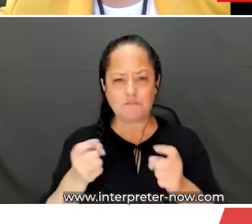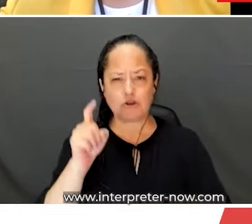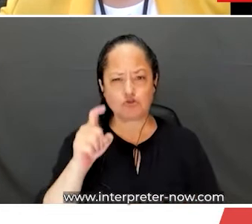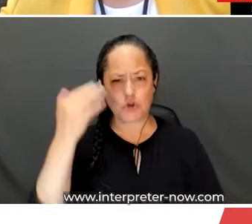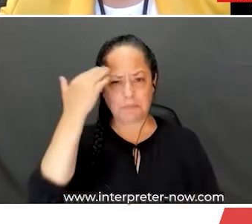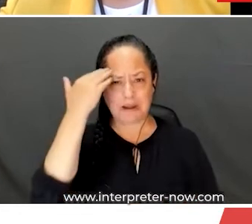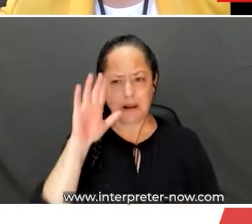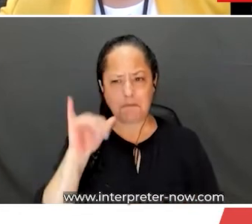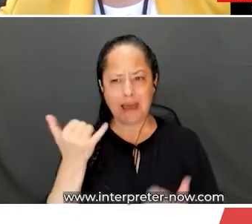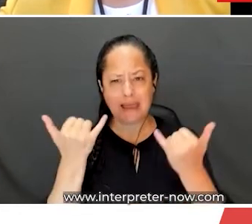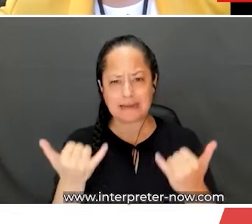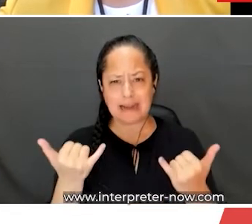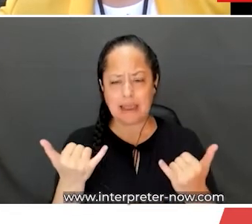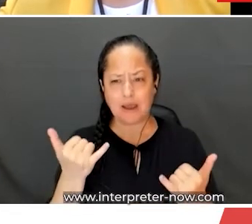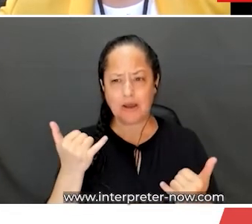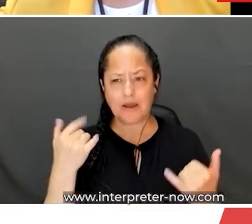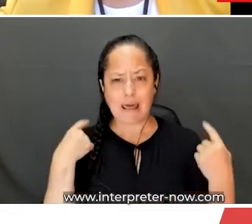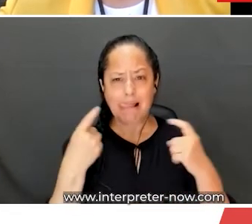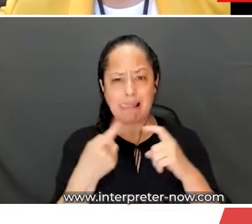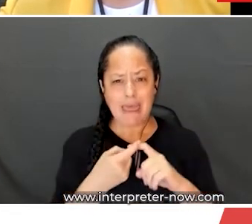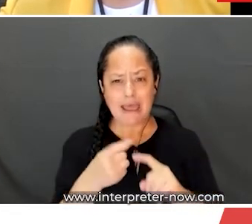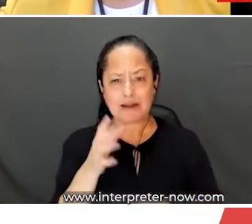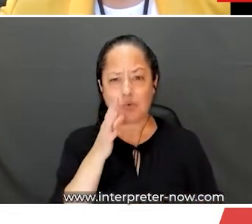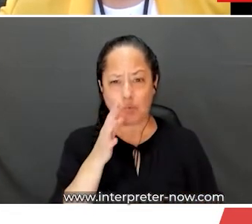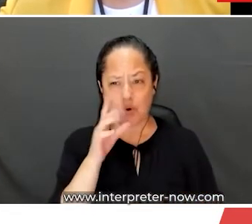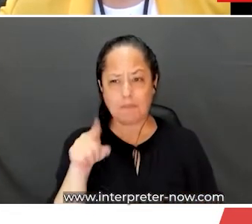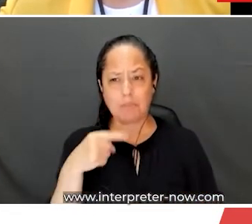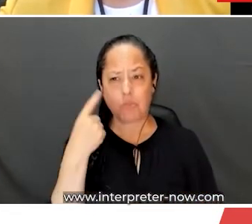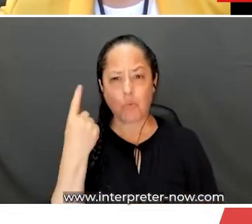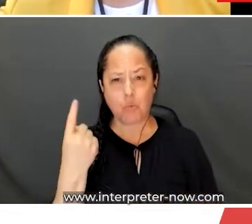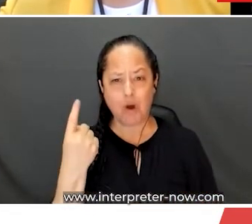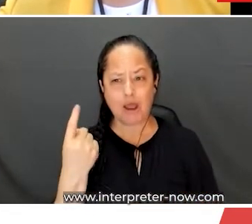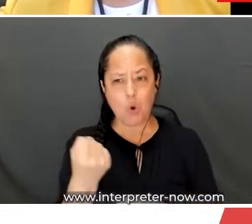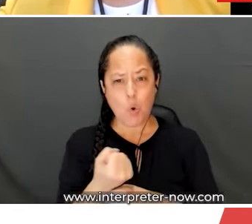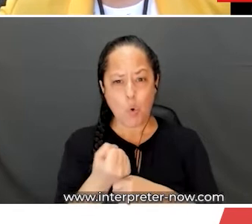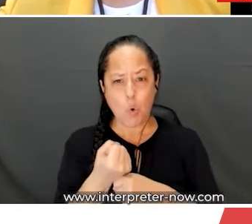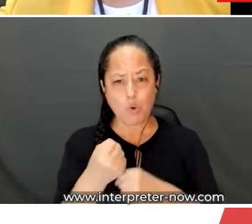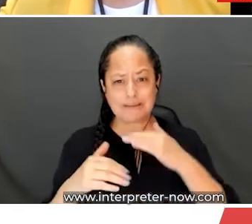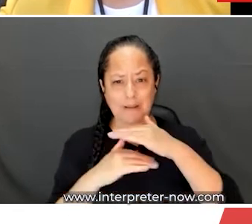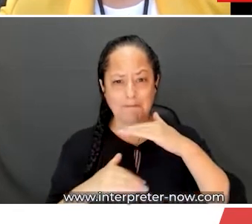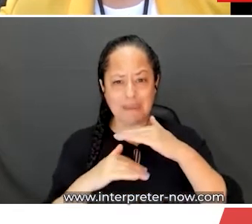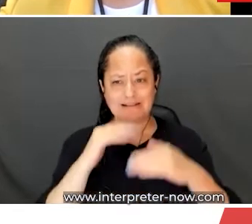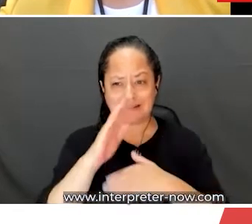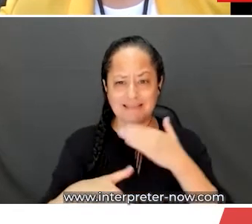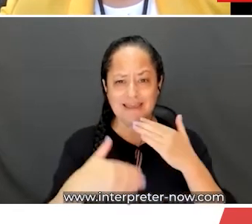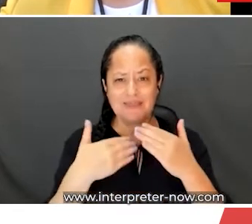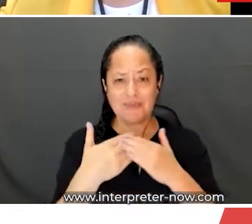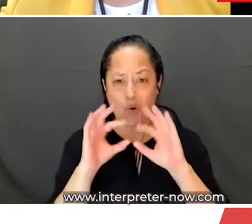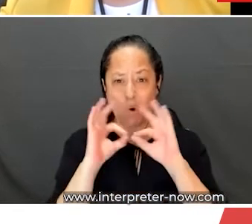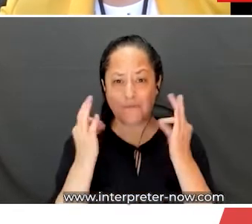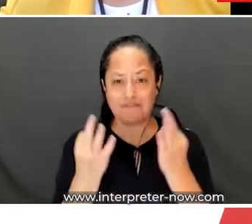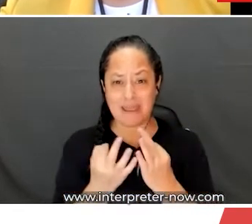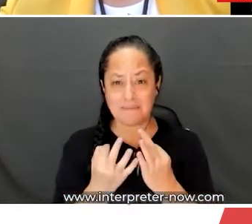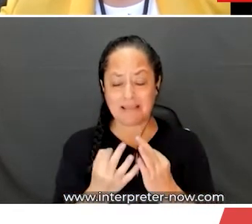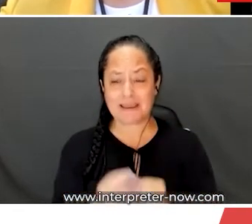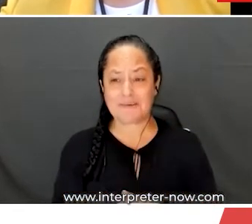by now that Latin women are the ones that are holding basically the whole family.